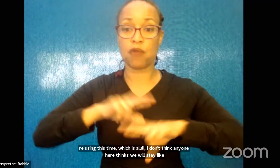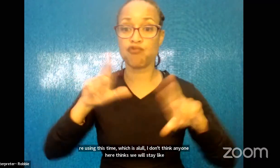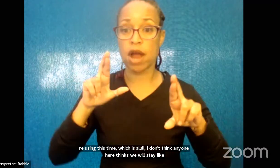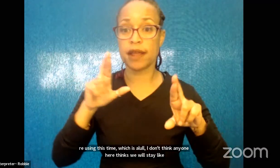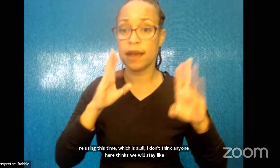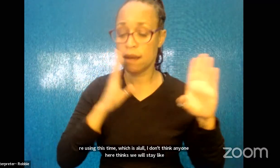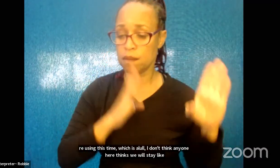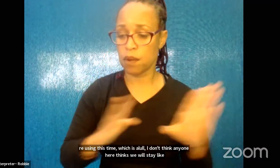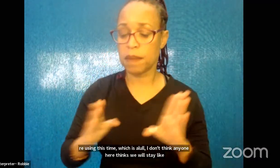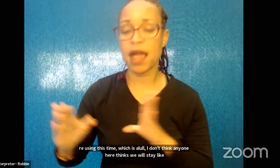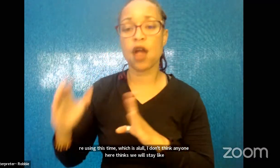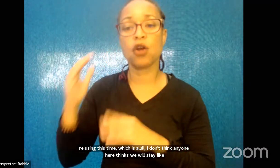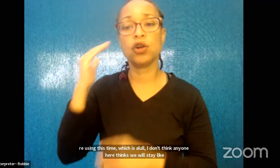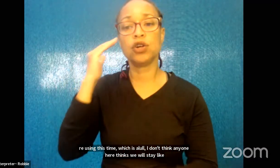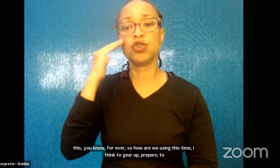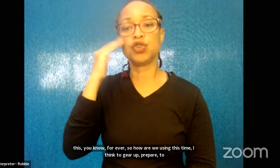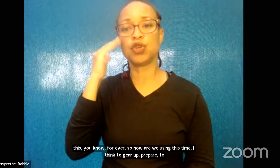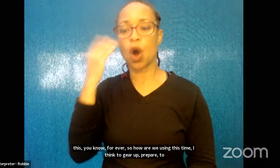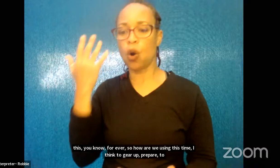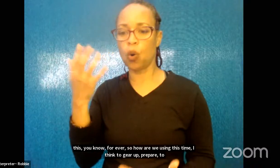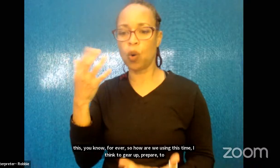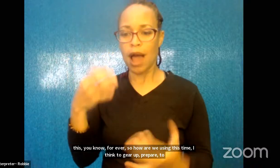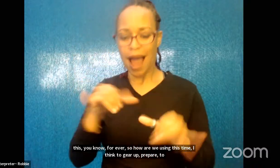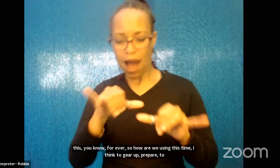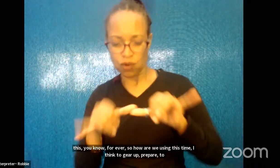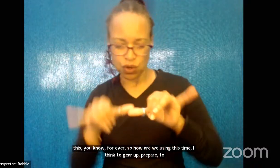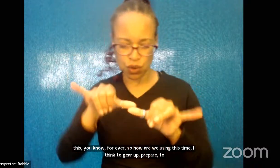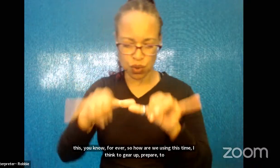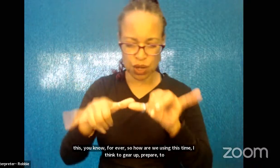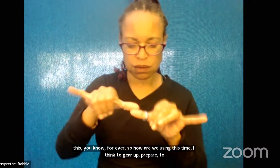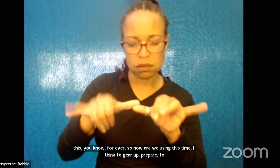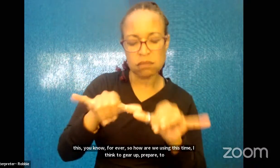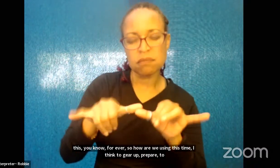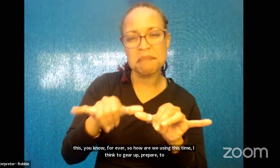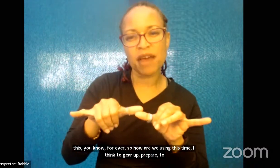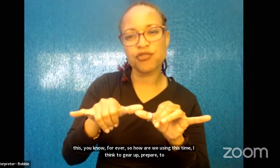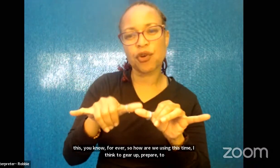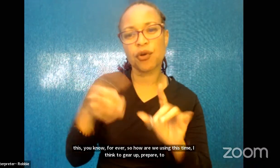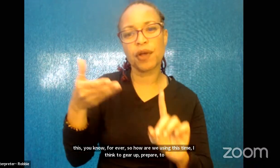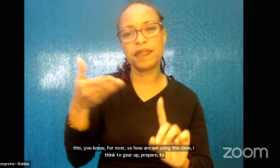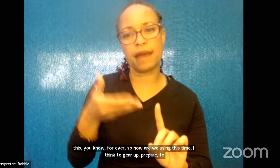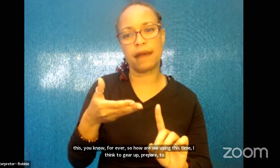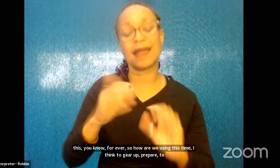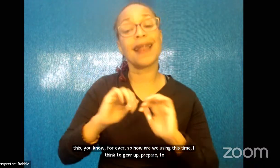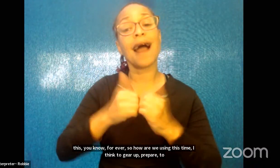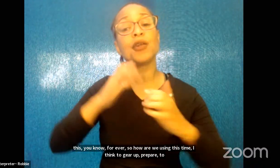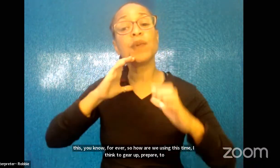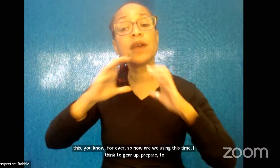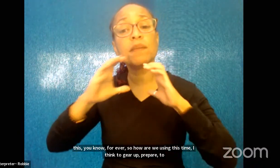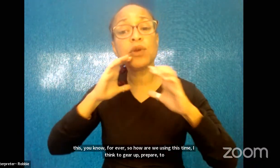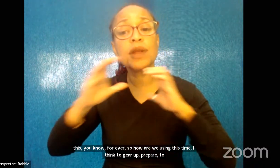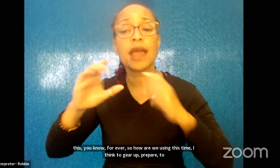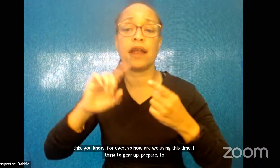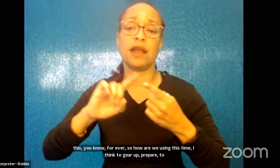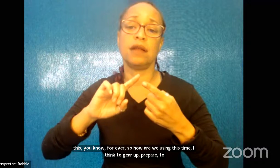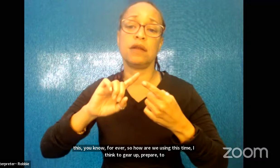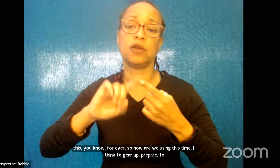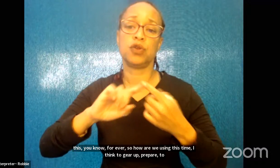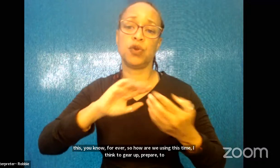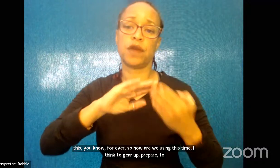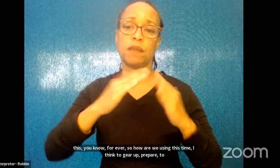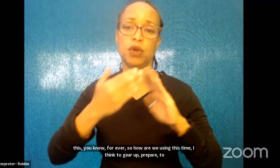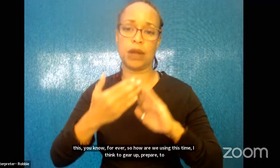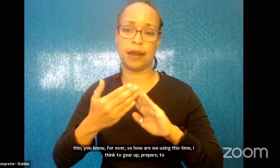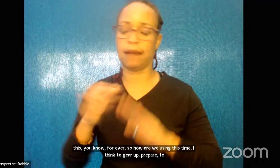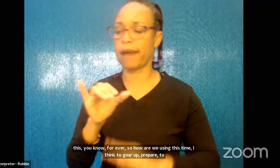to know what metrics we should be looking at, and how will be communicated to the community that, okay, it looks